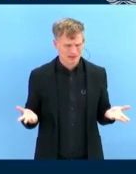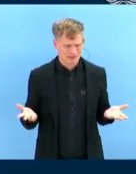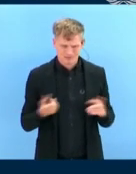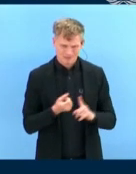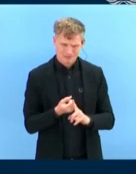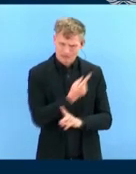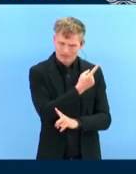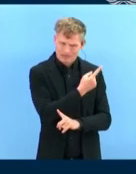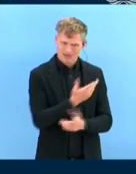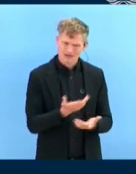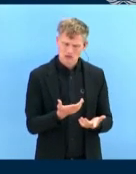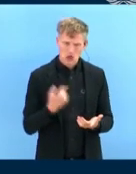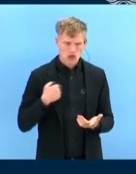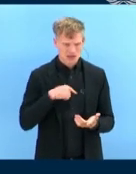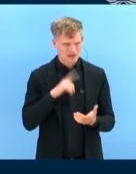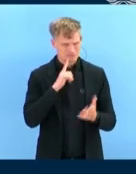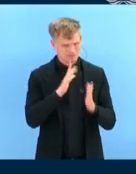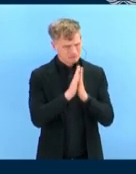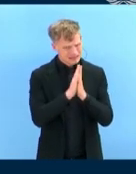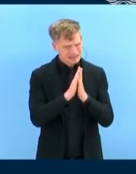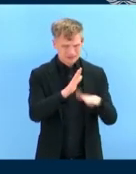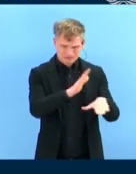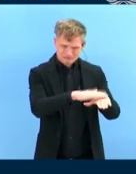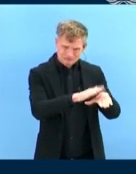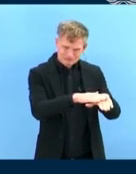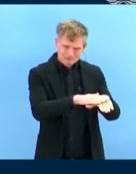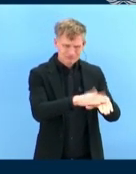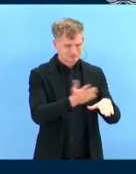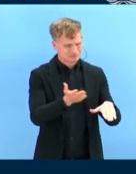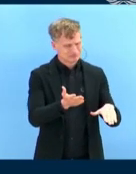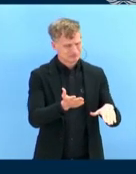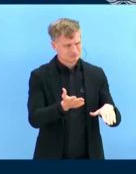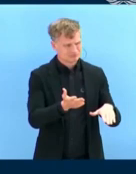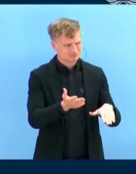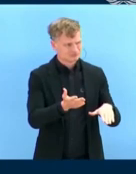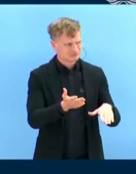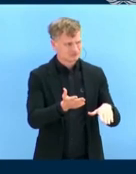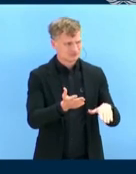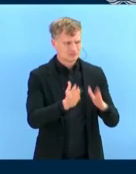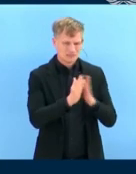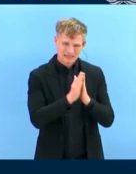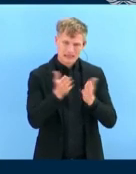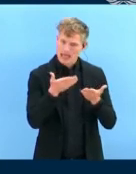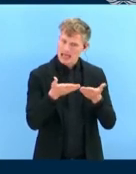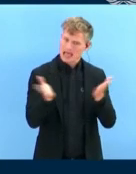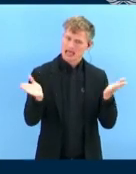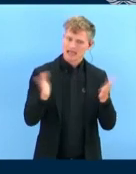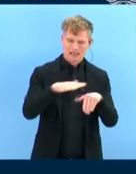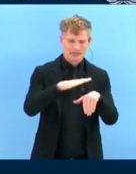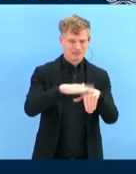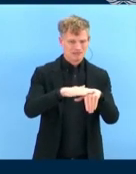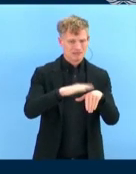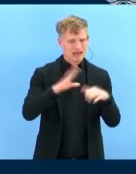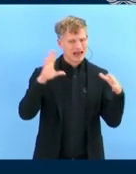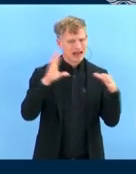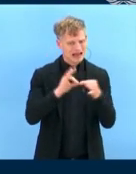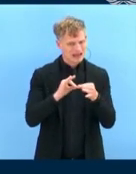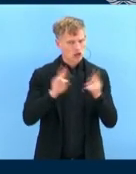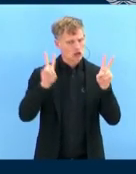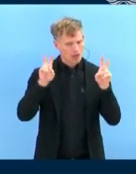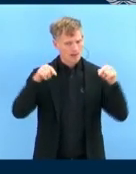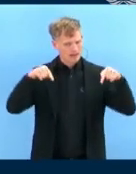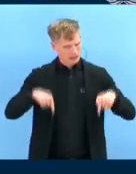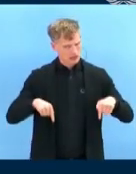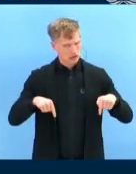this reason, we call that the speaker be called to order, and that the speakers be limited to the matters being discussed